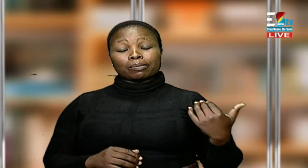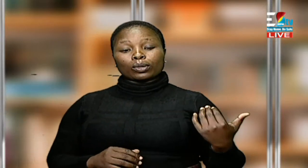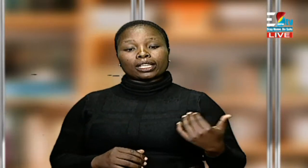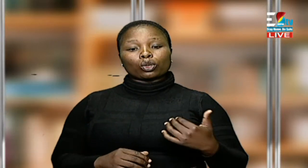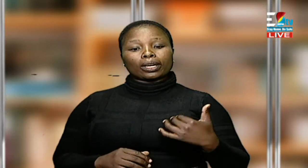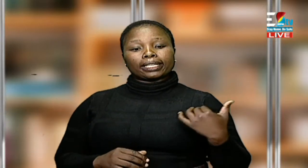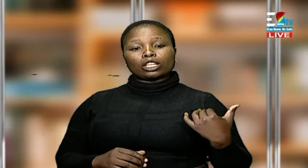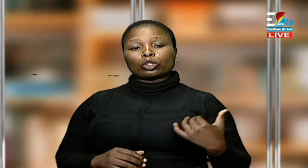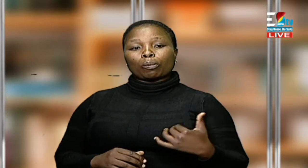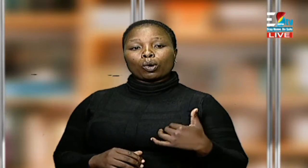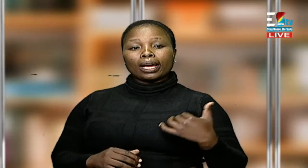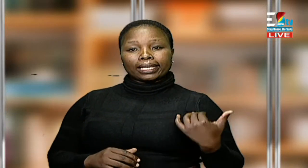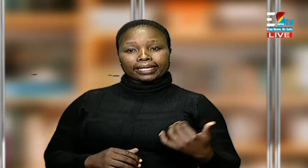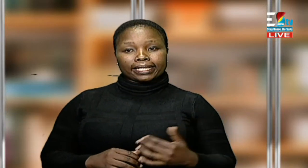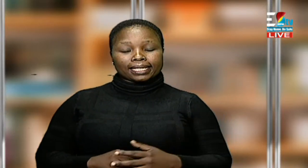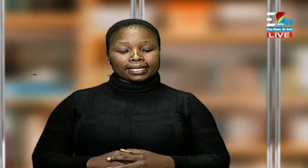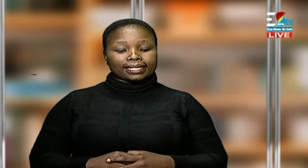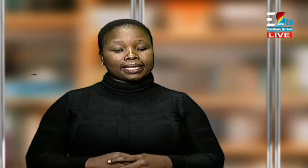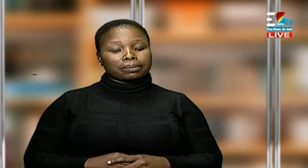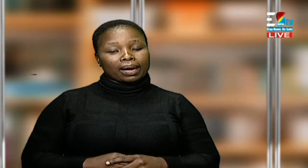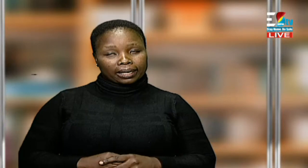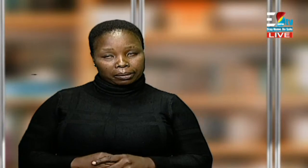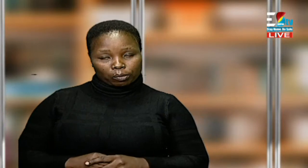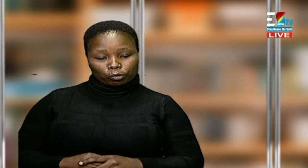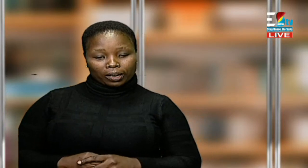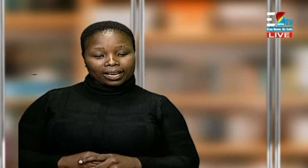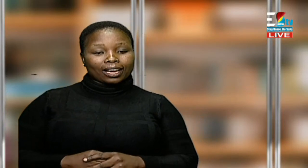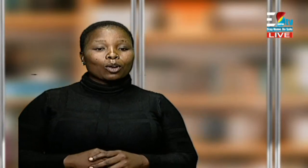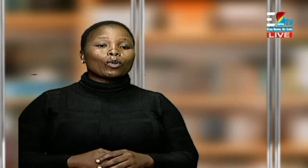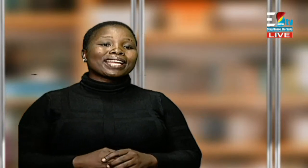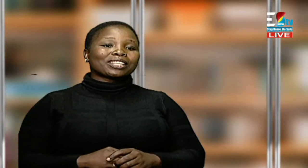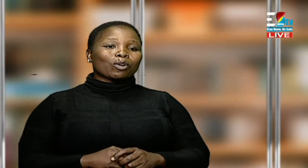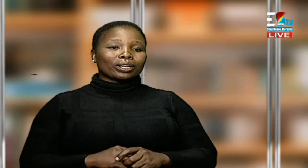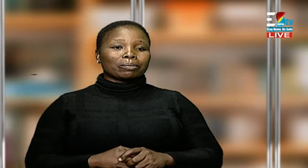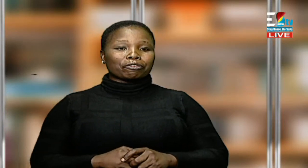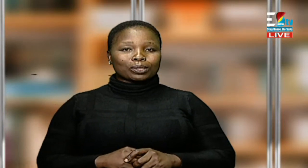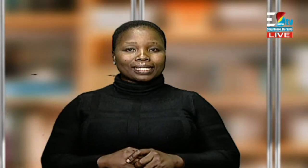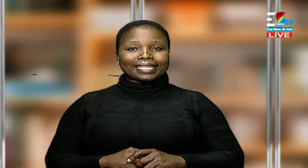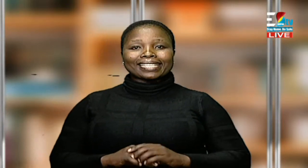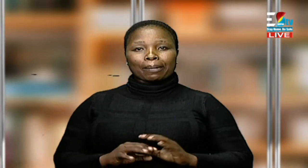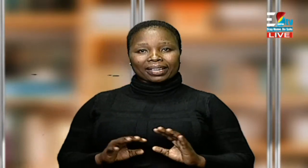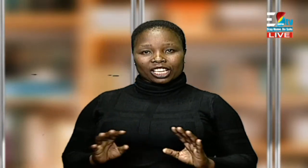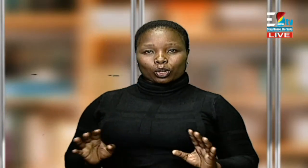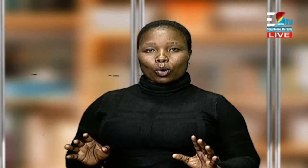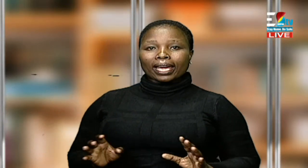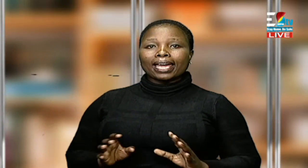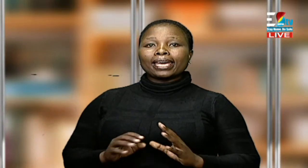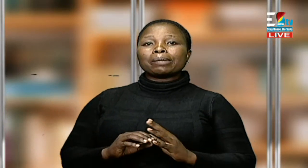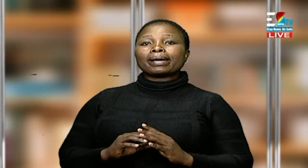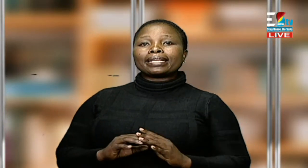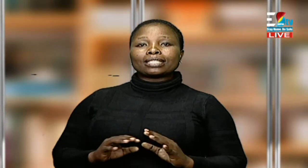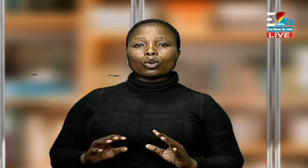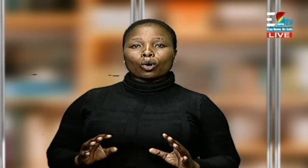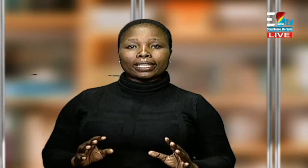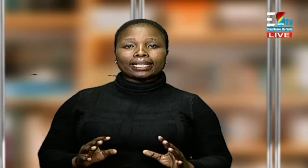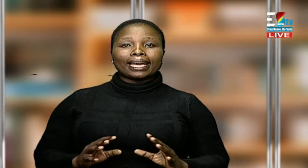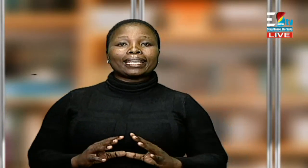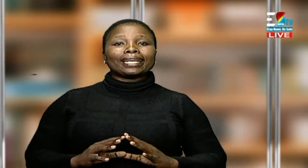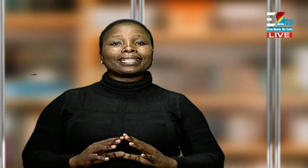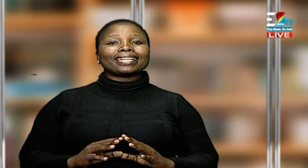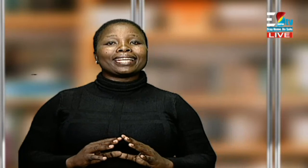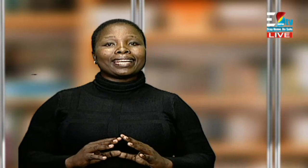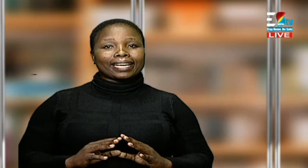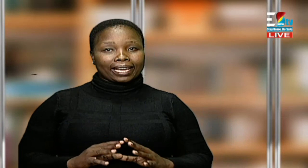njengoba sesitibukile tonke letinhlobo letinye lesike satibala ngemuva. Kunetingoni mfundzi indzaba nje yonke iba